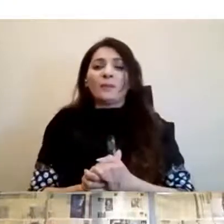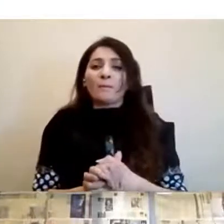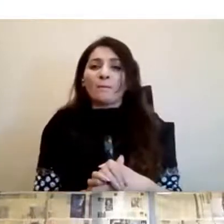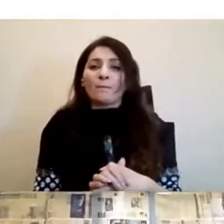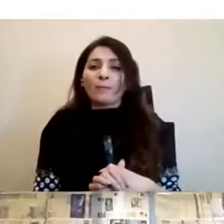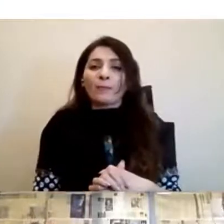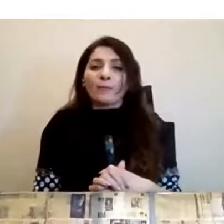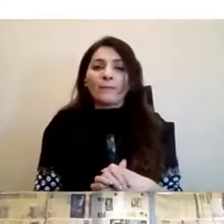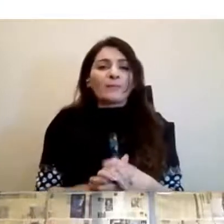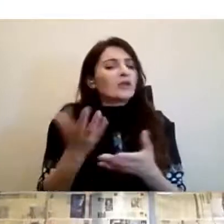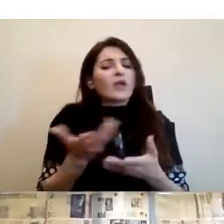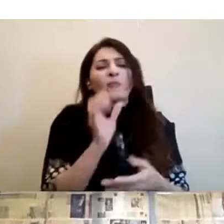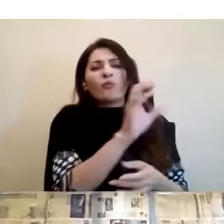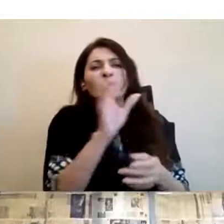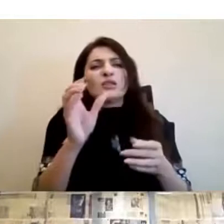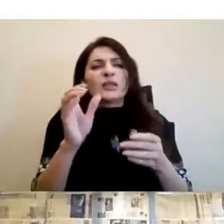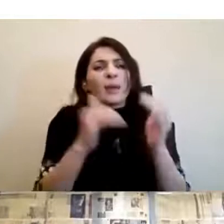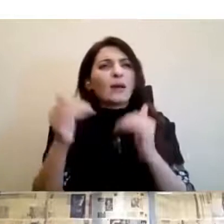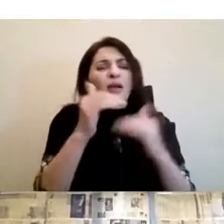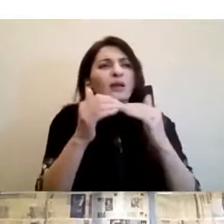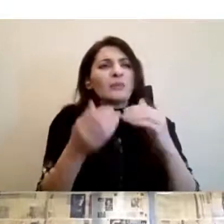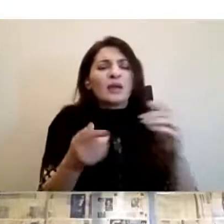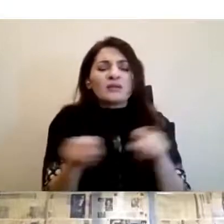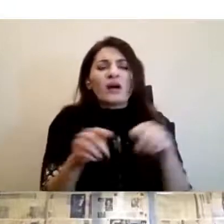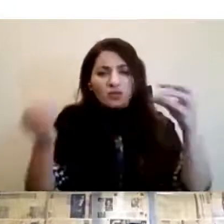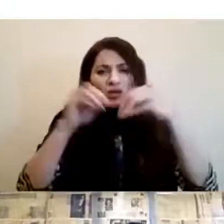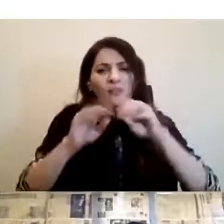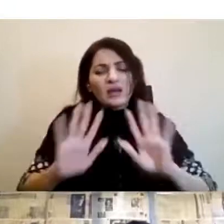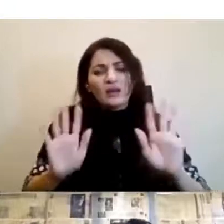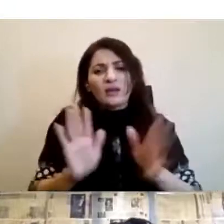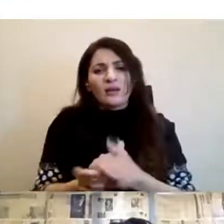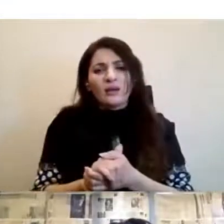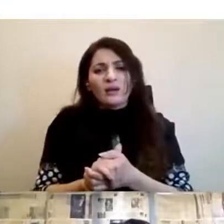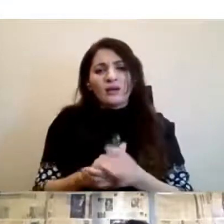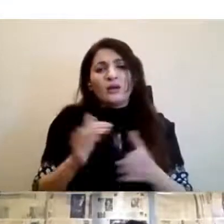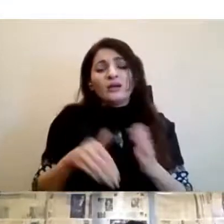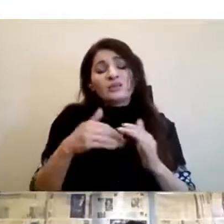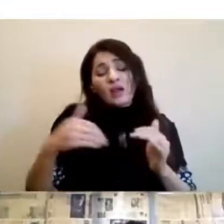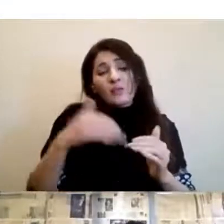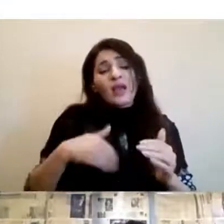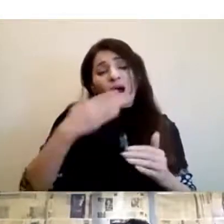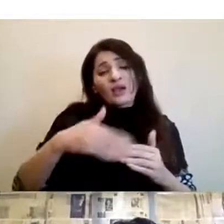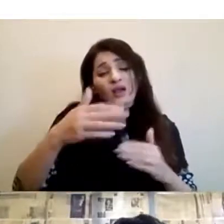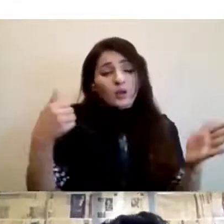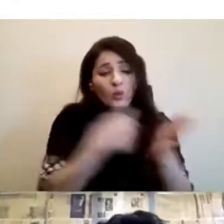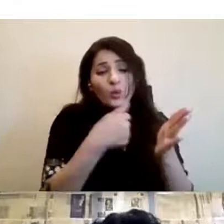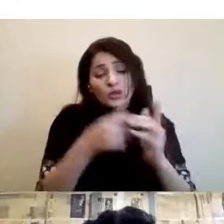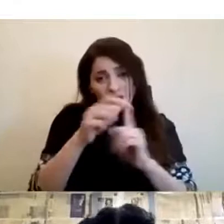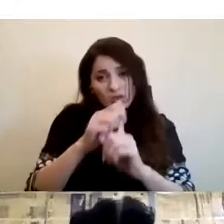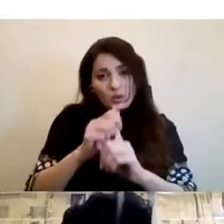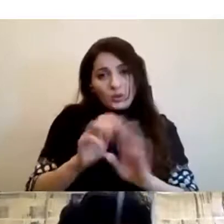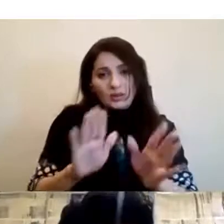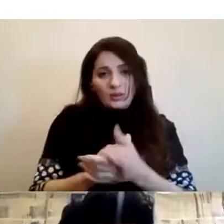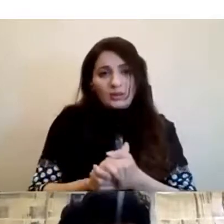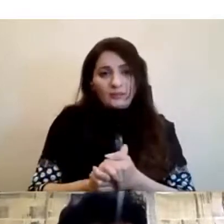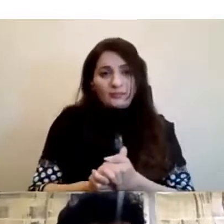product development and everywhere. So that's a sad fact, and that's, I think, something we really need to work on.